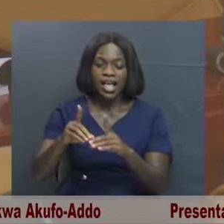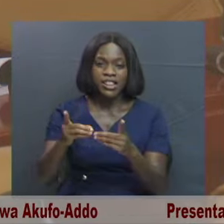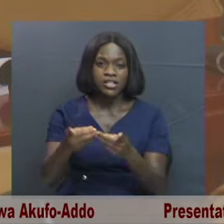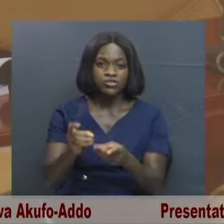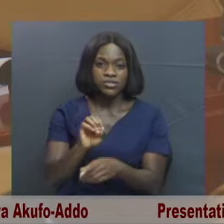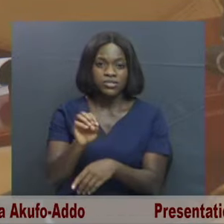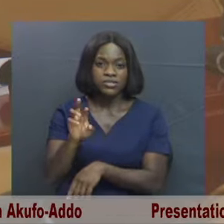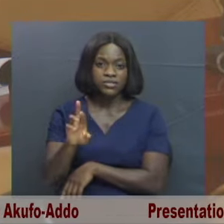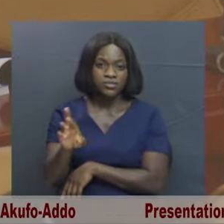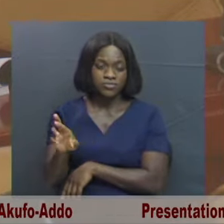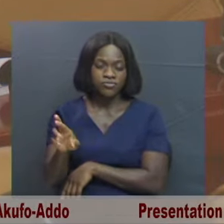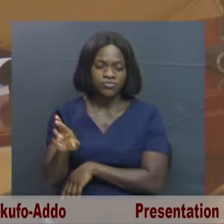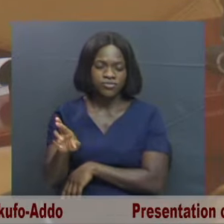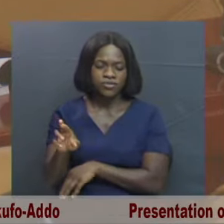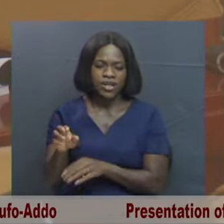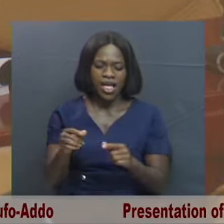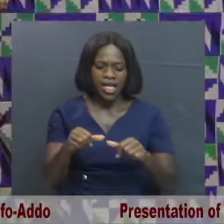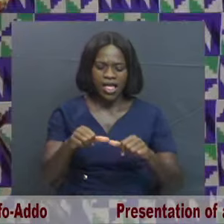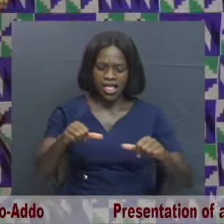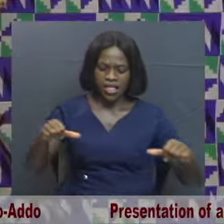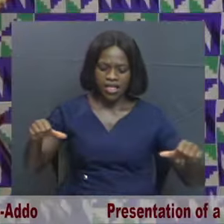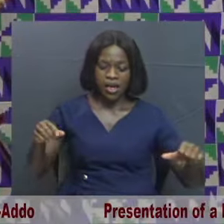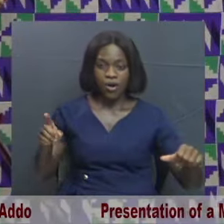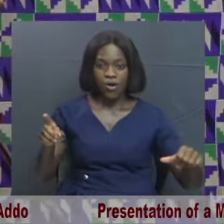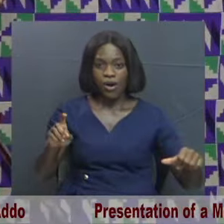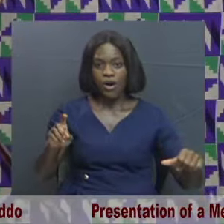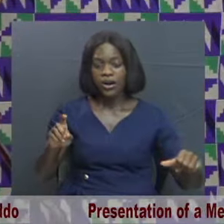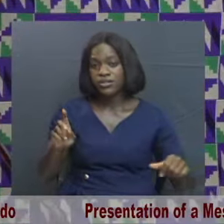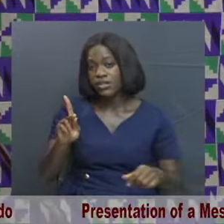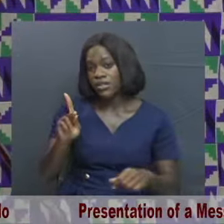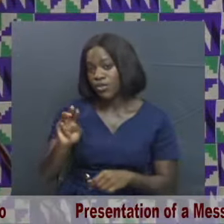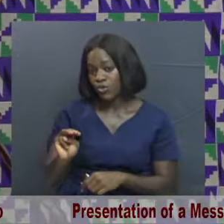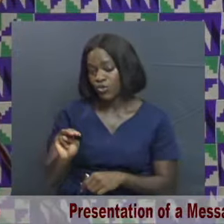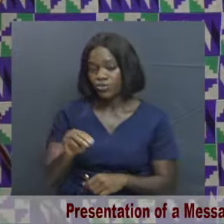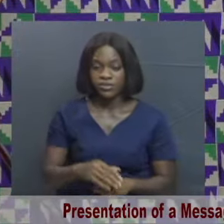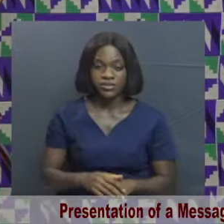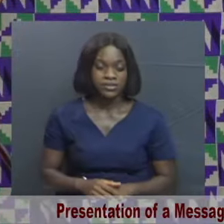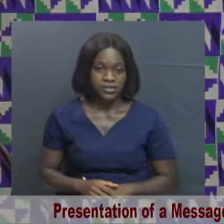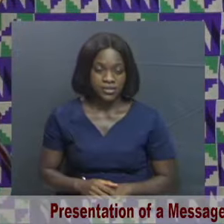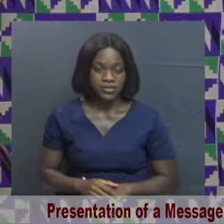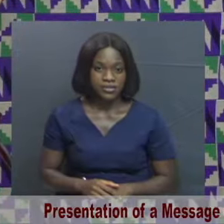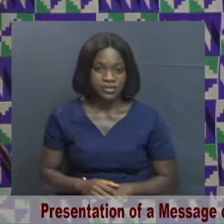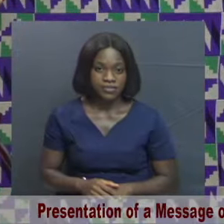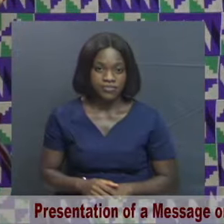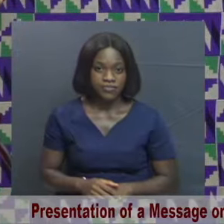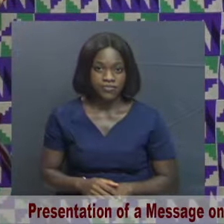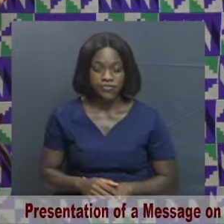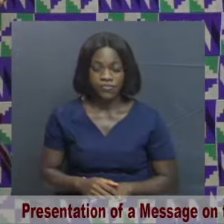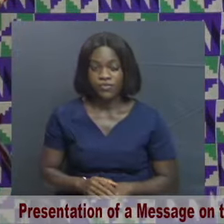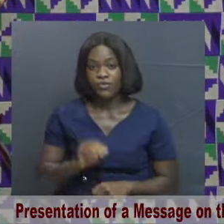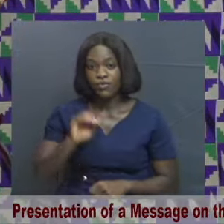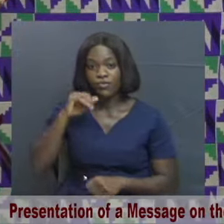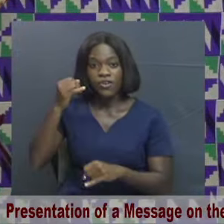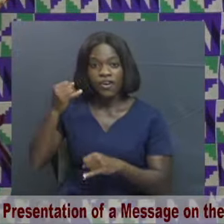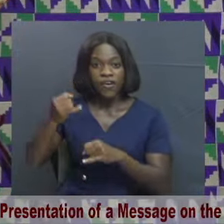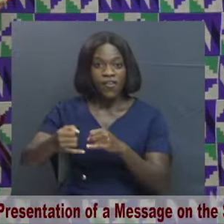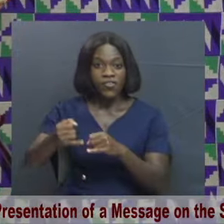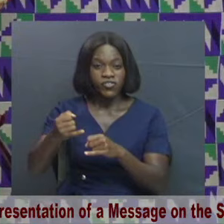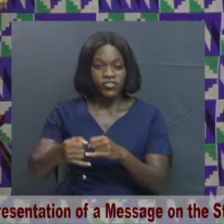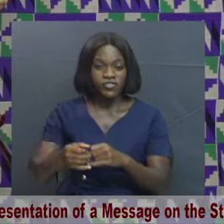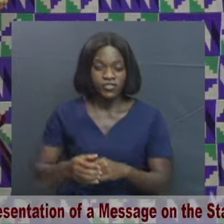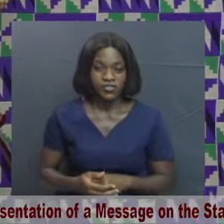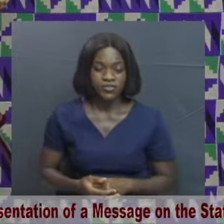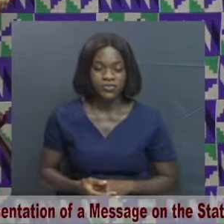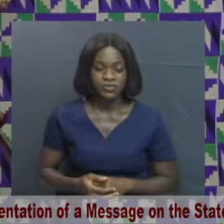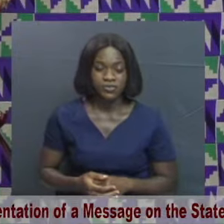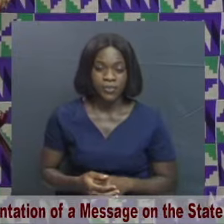region covering a distance of some 100 kilm is at the final stage of completion by the